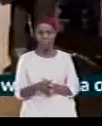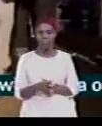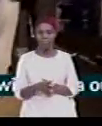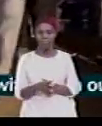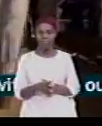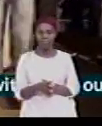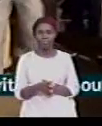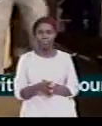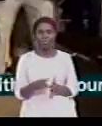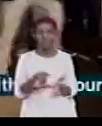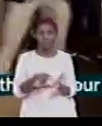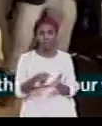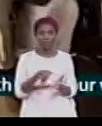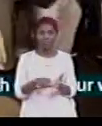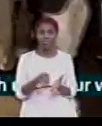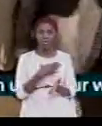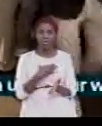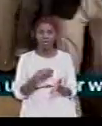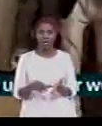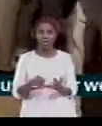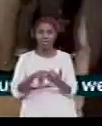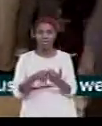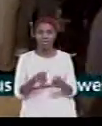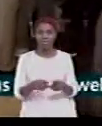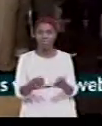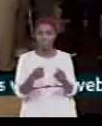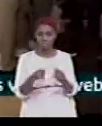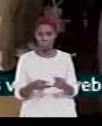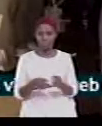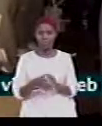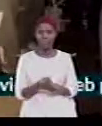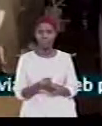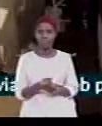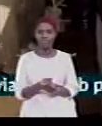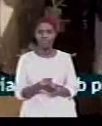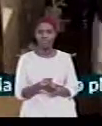Check up and begin to come forward.